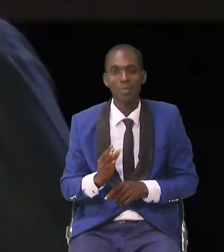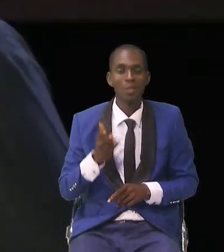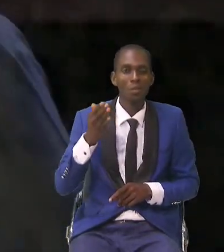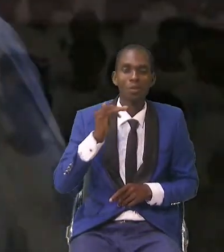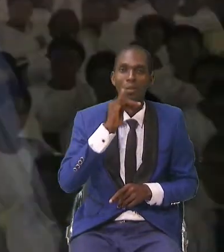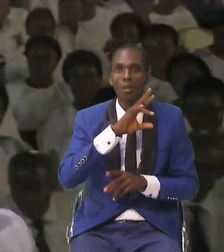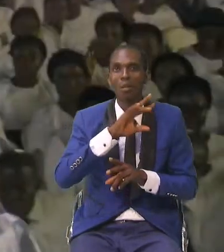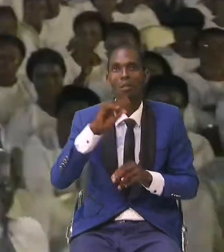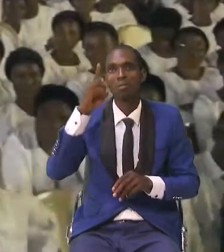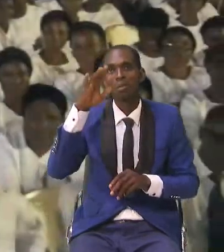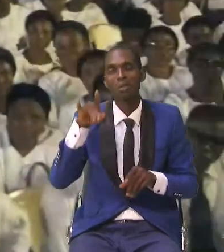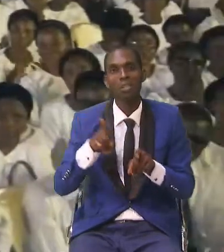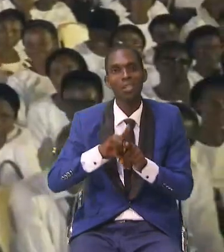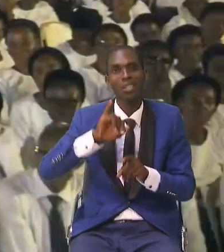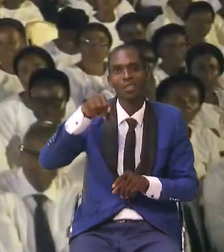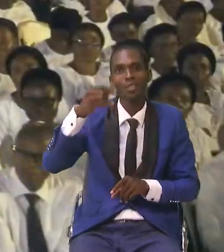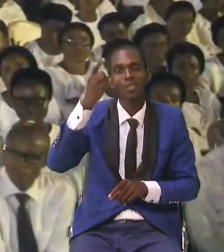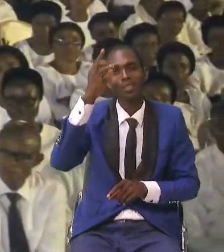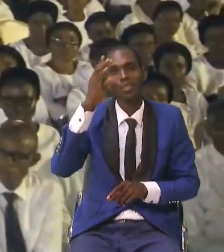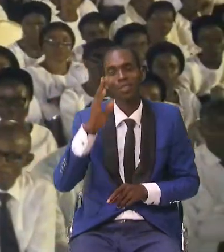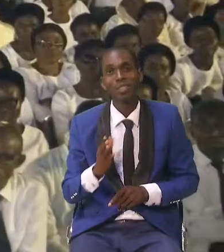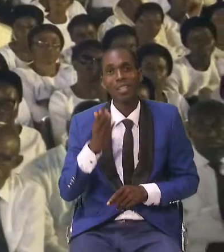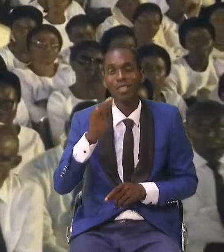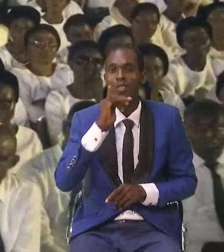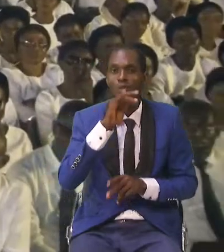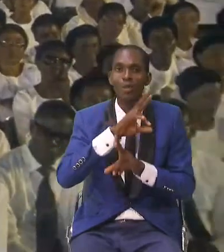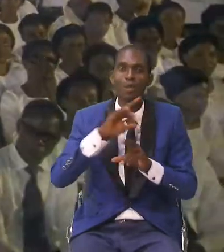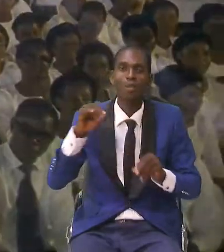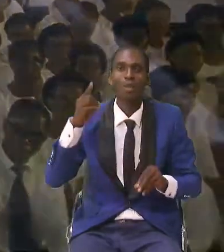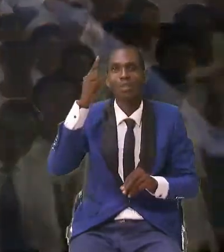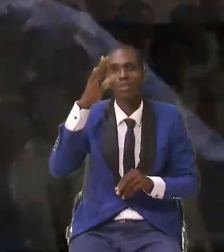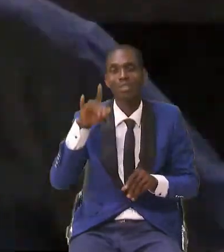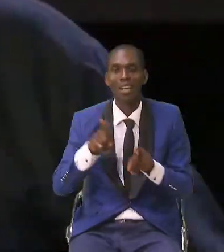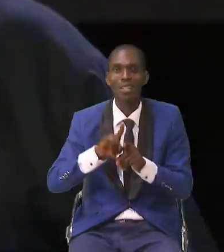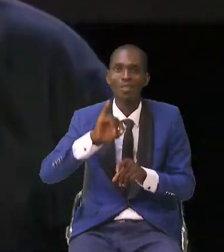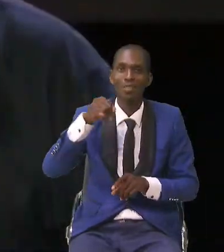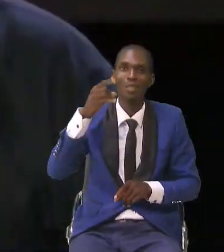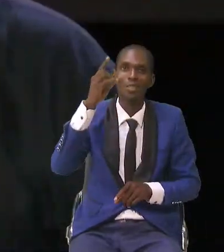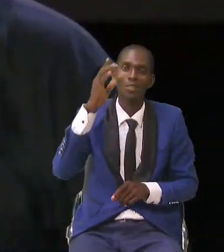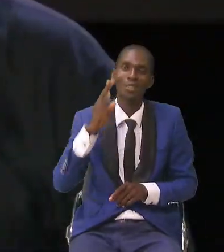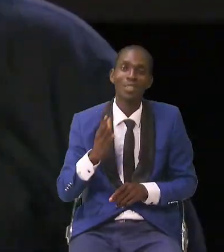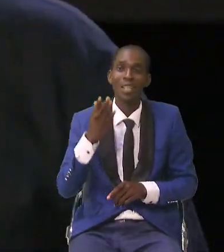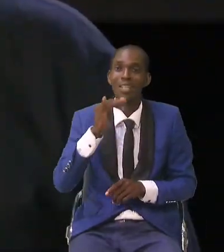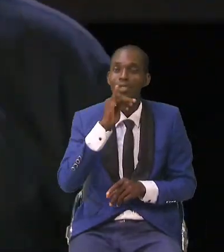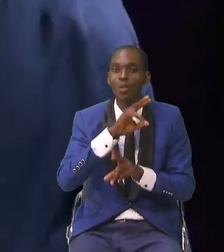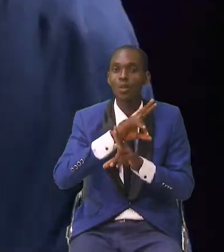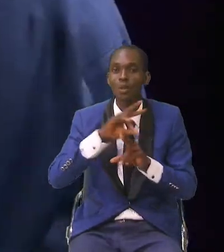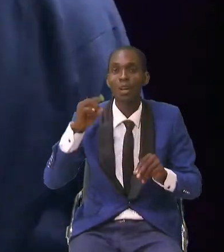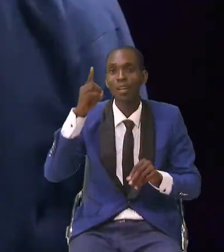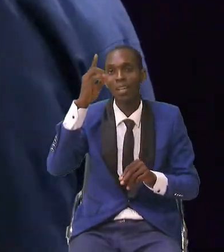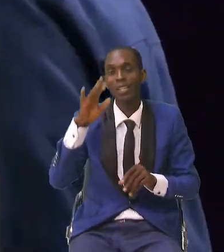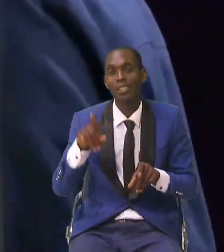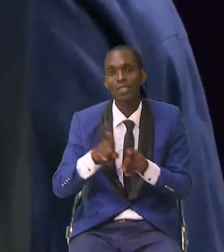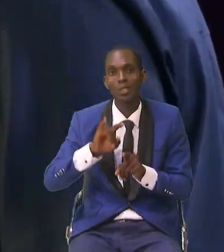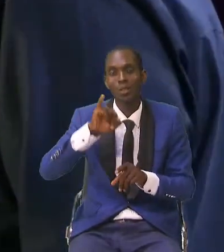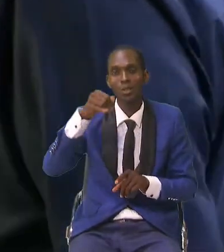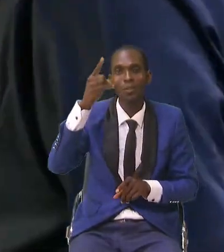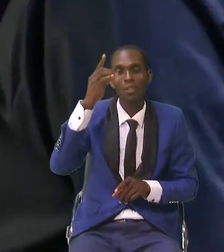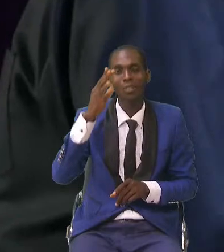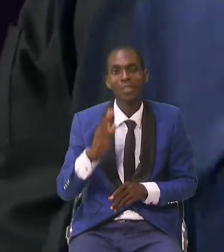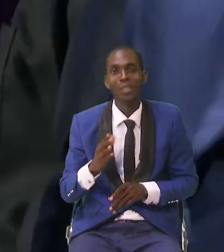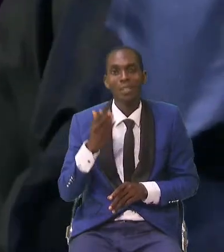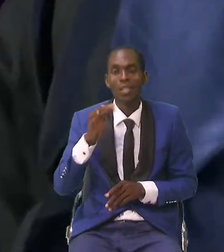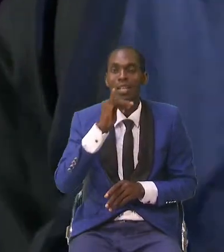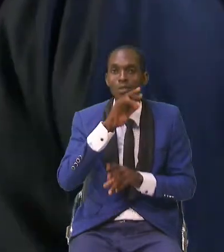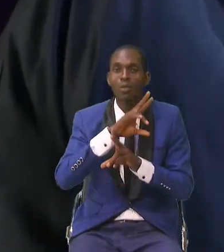Say, there's no God like Jehovah. There's no God like Jehovah. There's no God